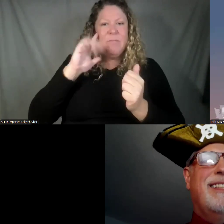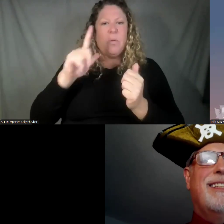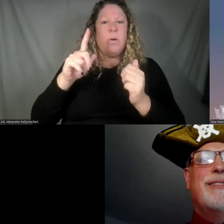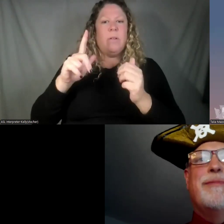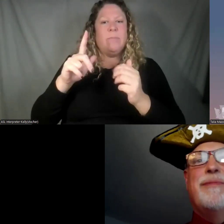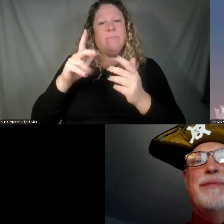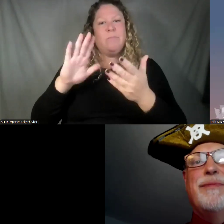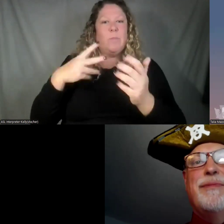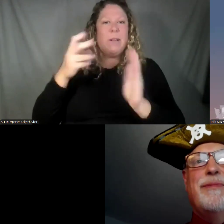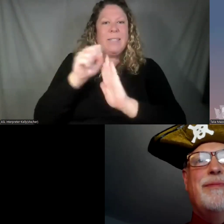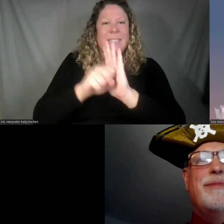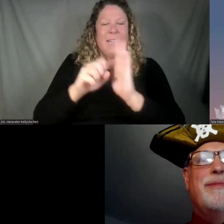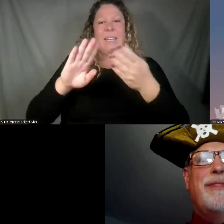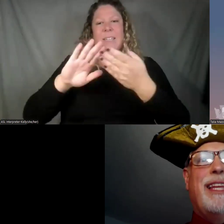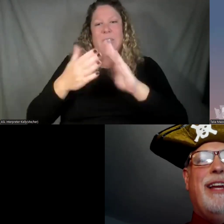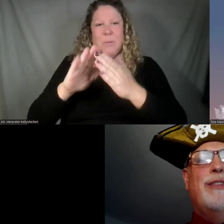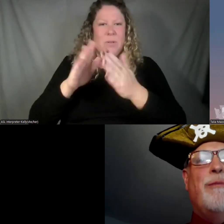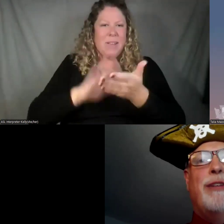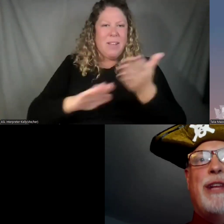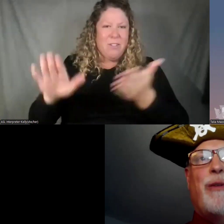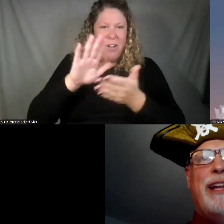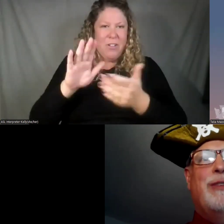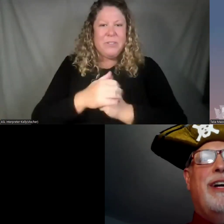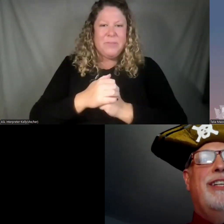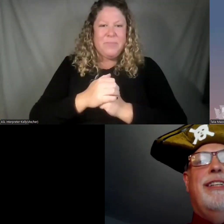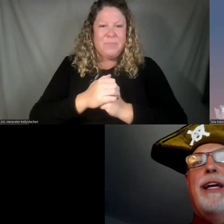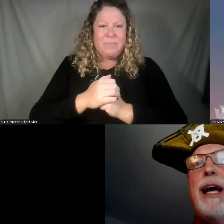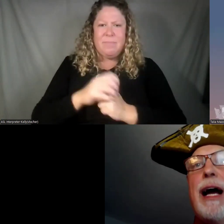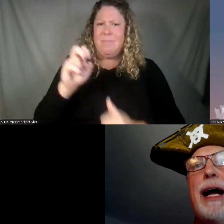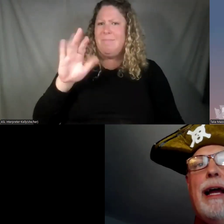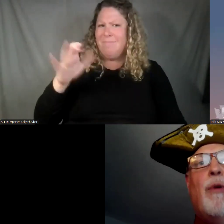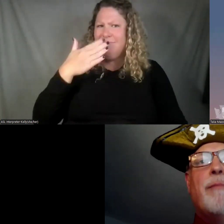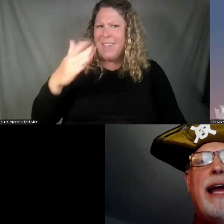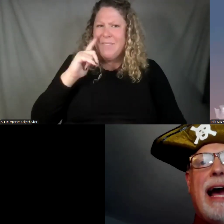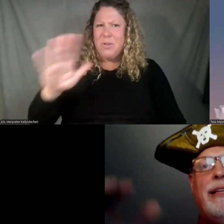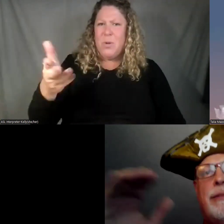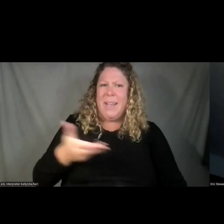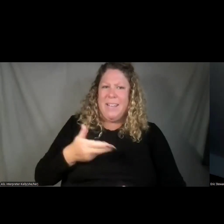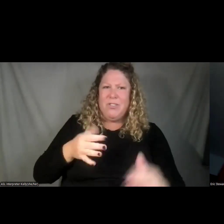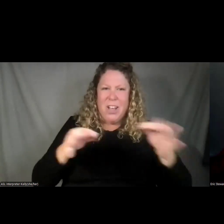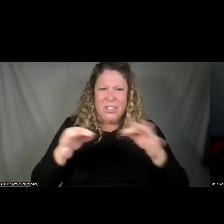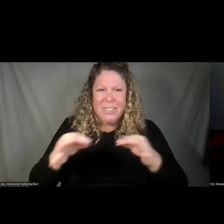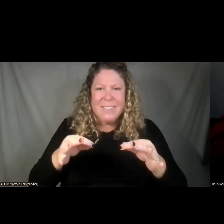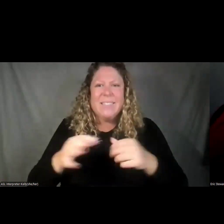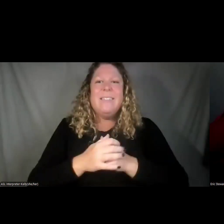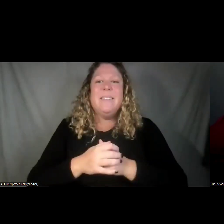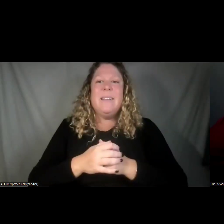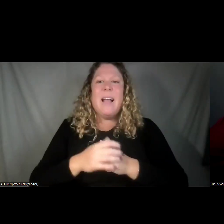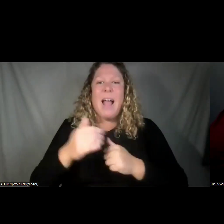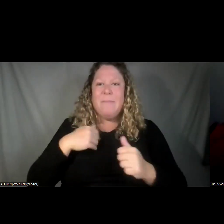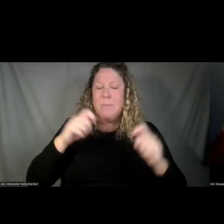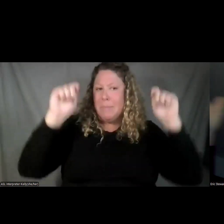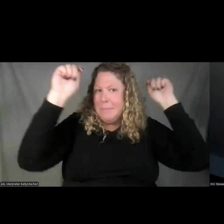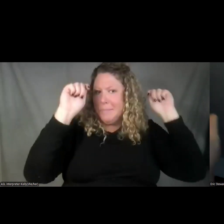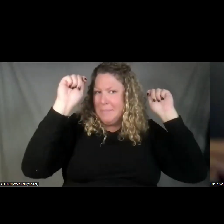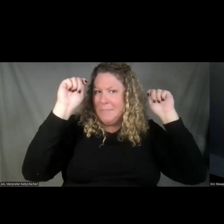us, Eric. The floor is all yours. Thank you so much for that great introduction. I am wearing my hat just